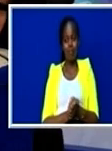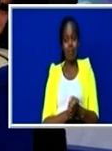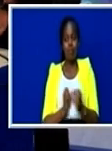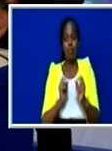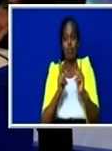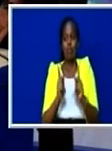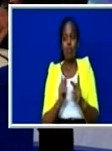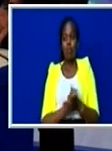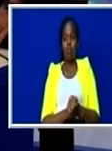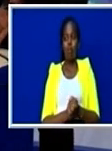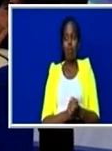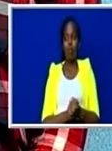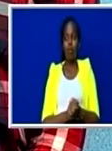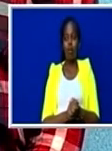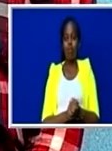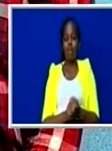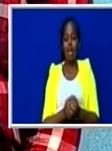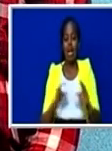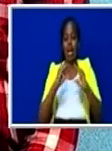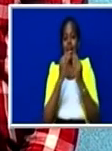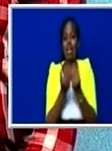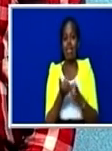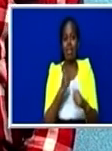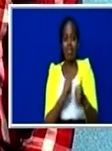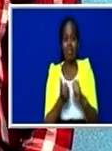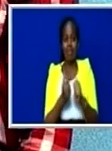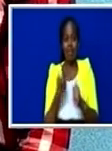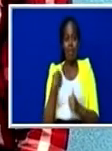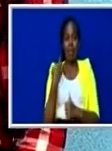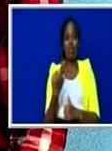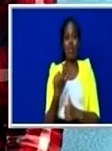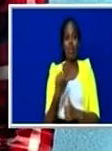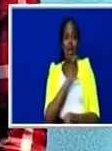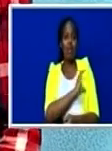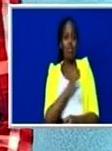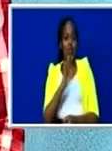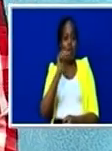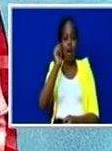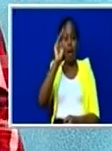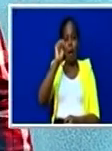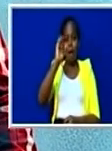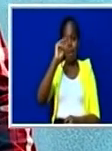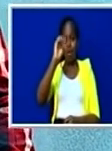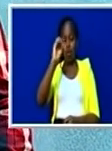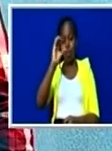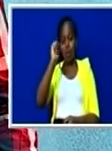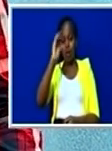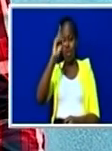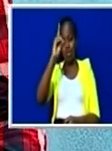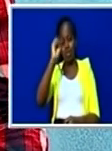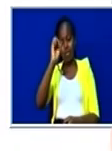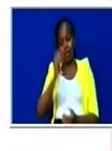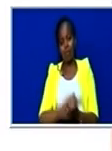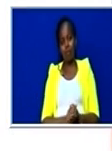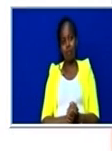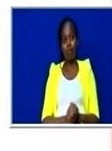right. That was the class activity. That was the class activity. Properties of amino acids. Properties of...